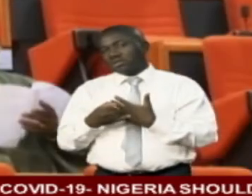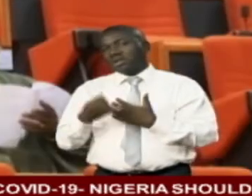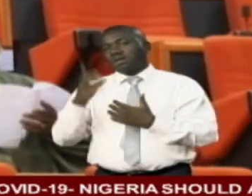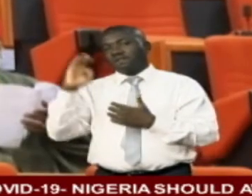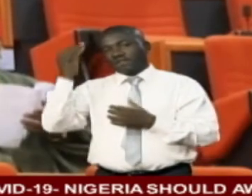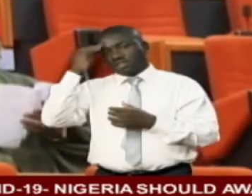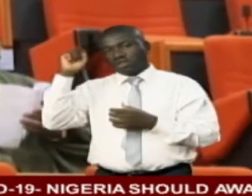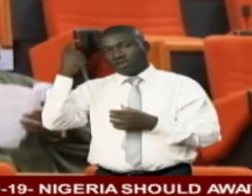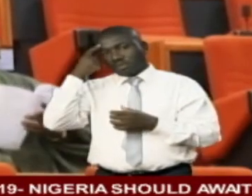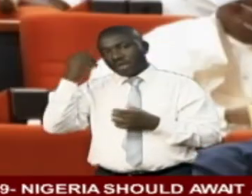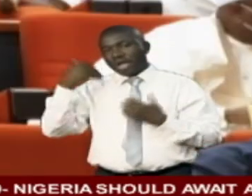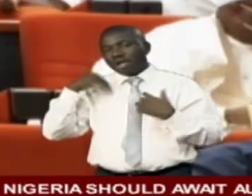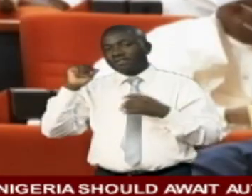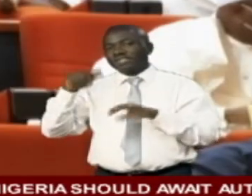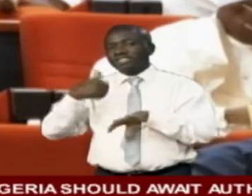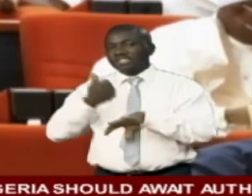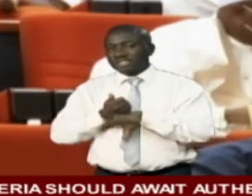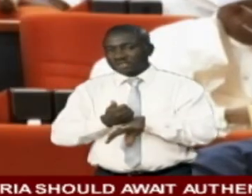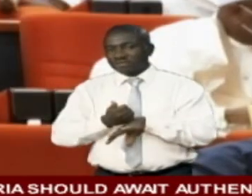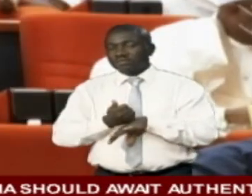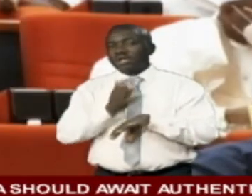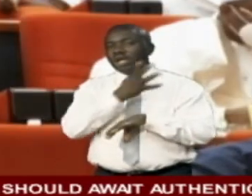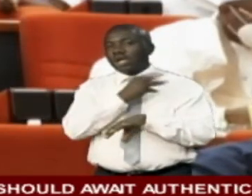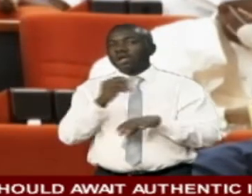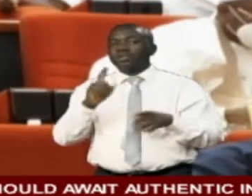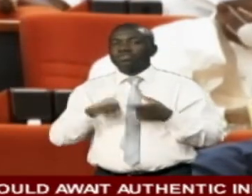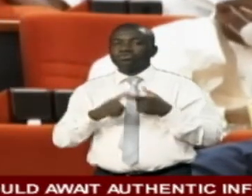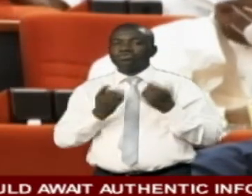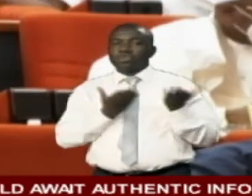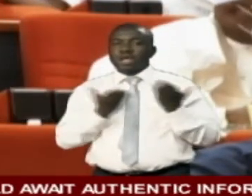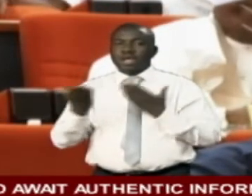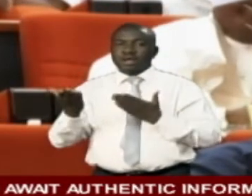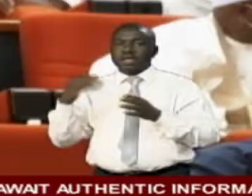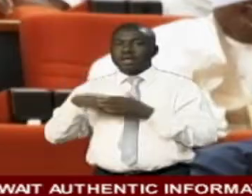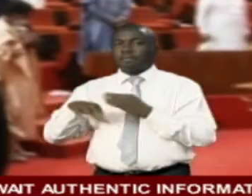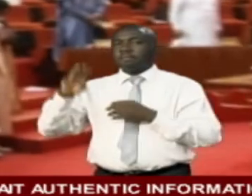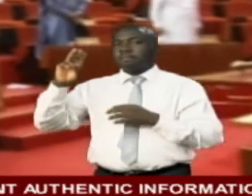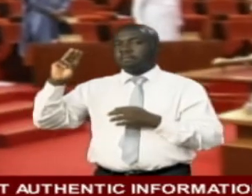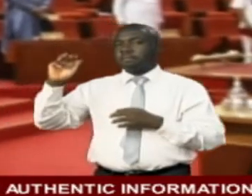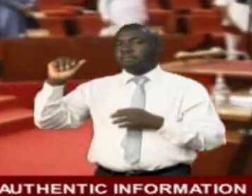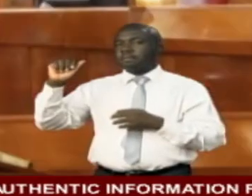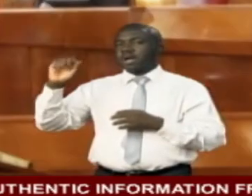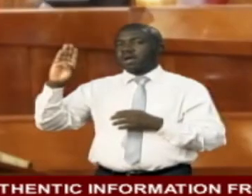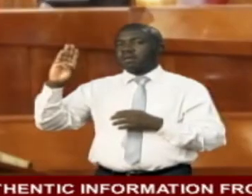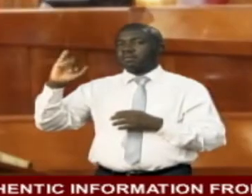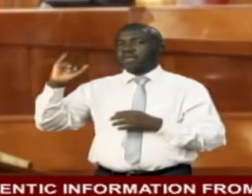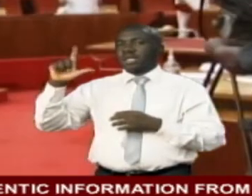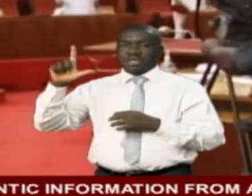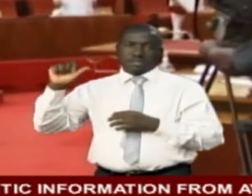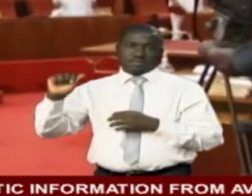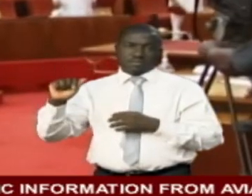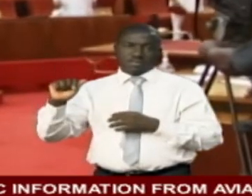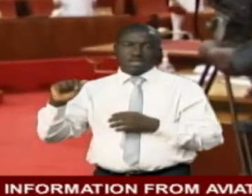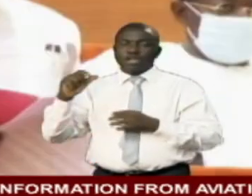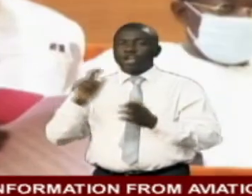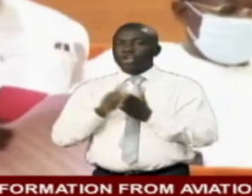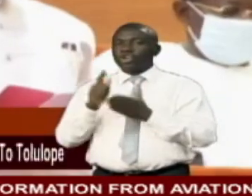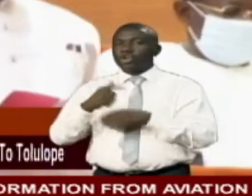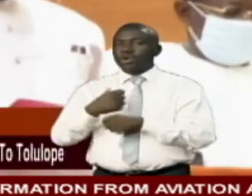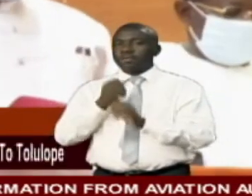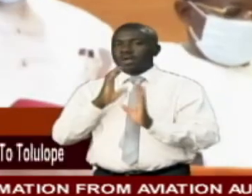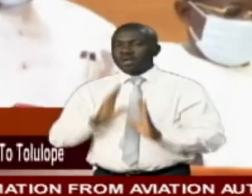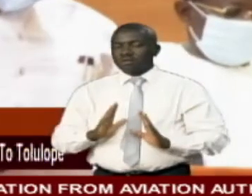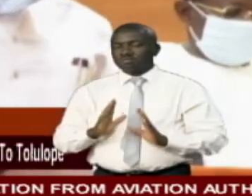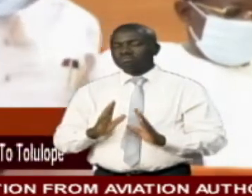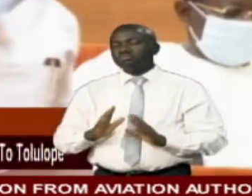federal government has set forth to undertake in Mambila. The legislators paid tribute to Nigeria's first female